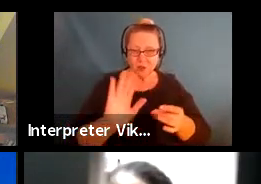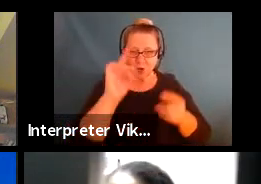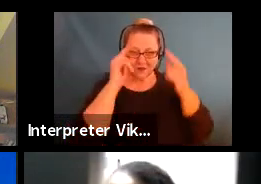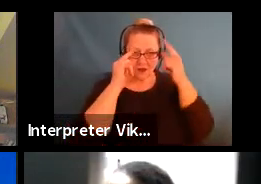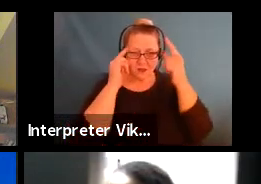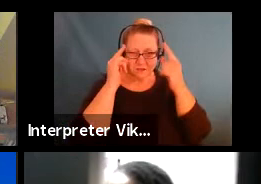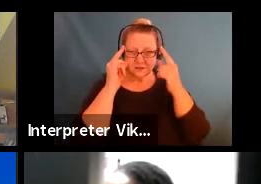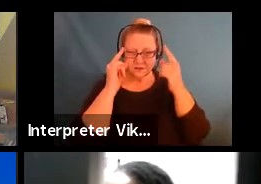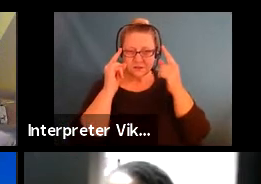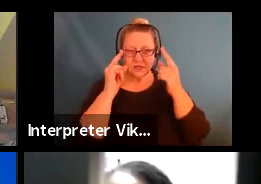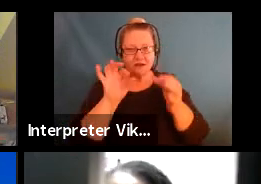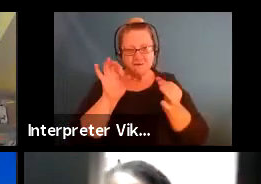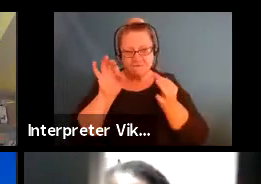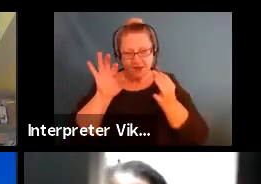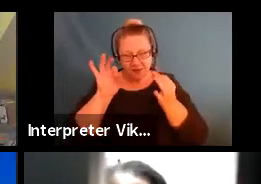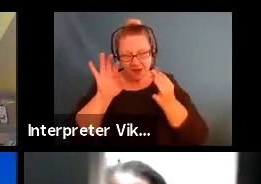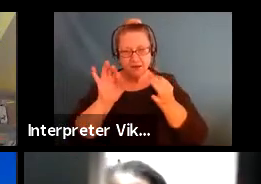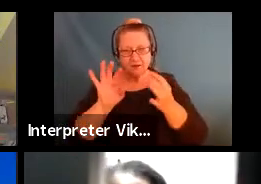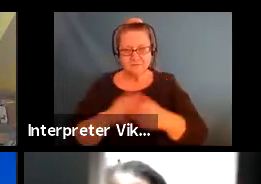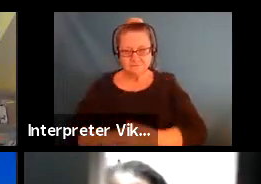and feedback and input.